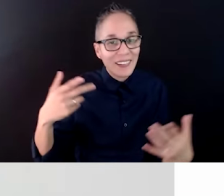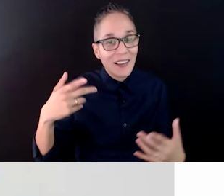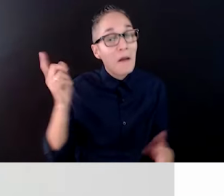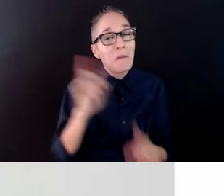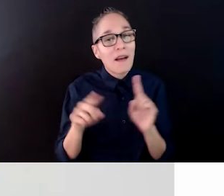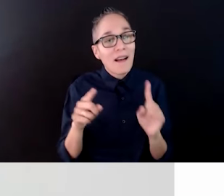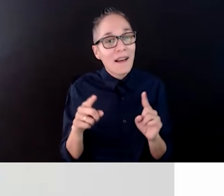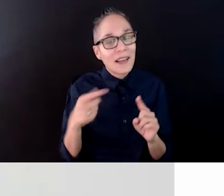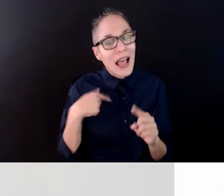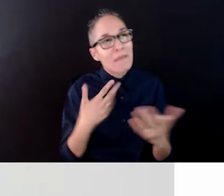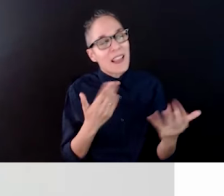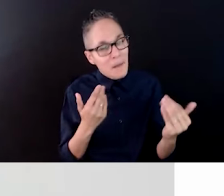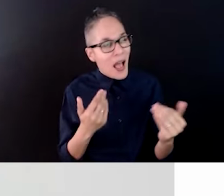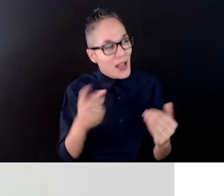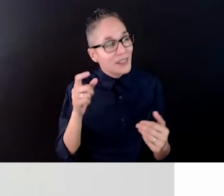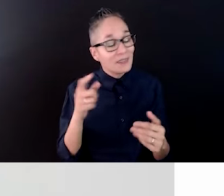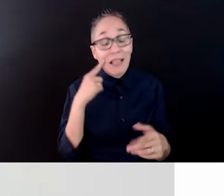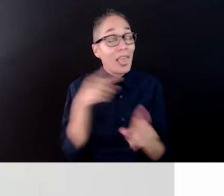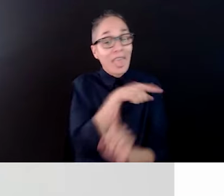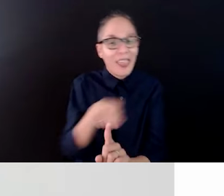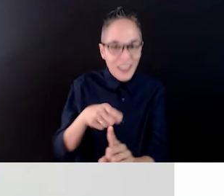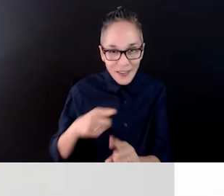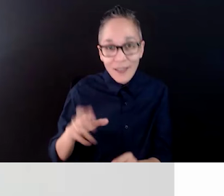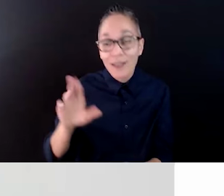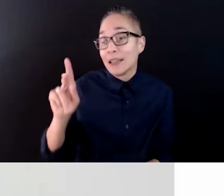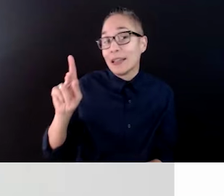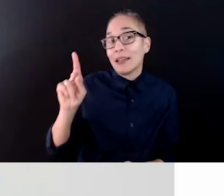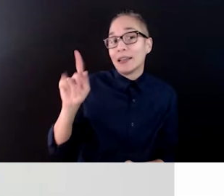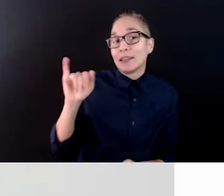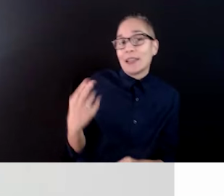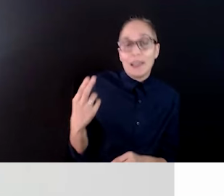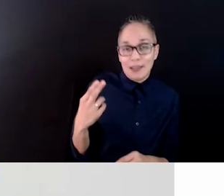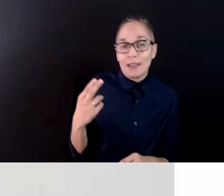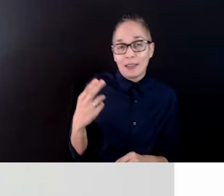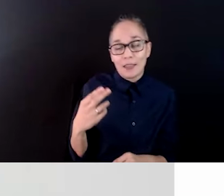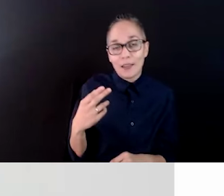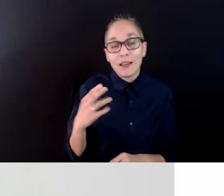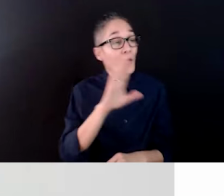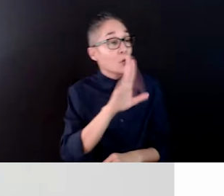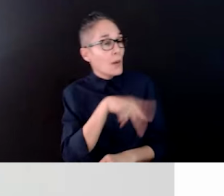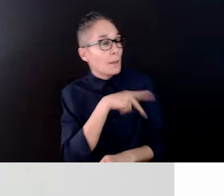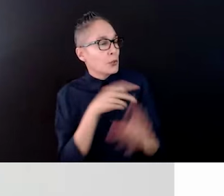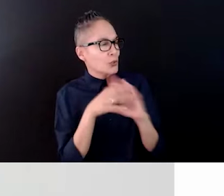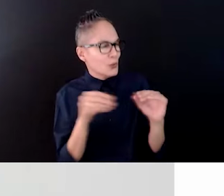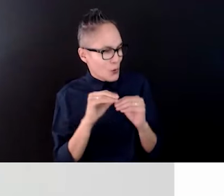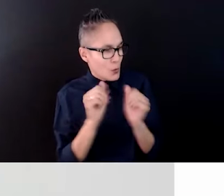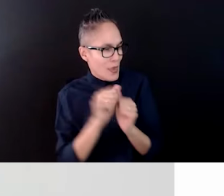like bring it back, squirrel. Okay. So here's the question. Your personal story with FCC goes further back than that,